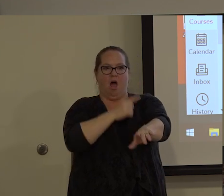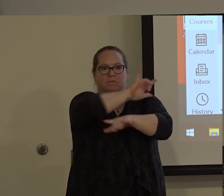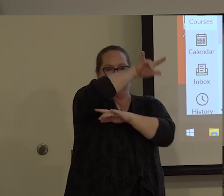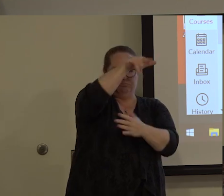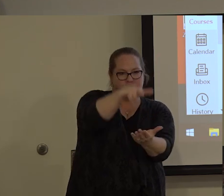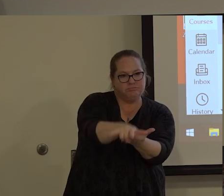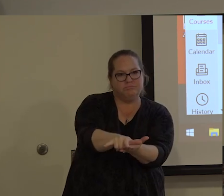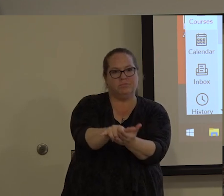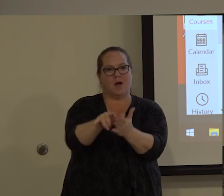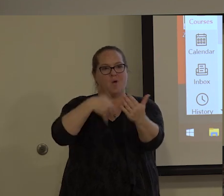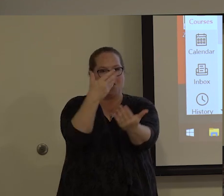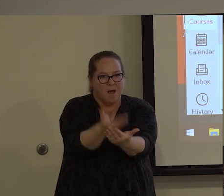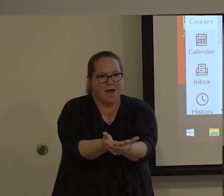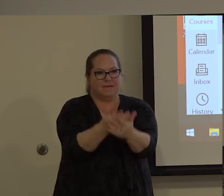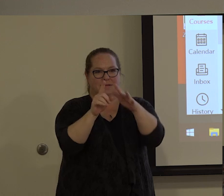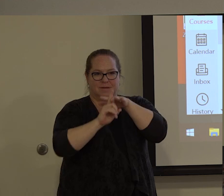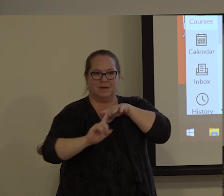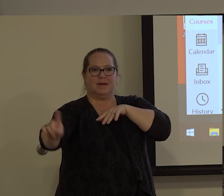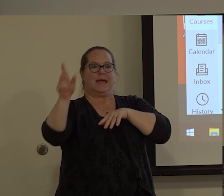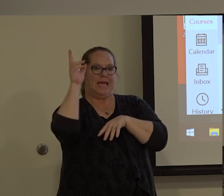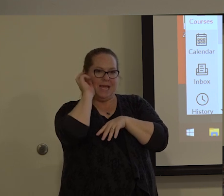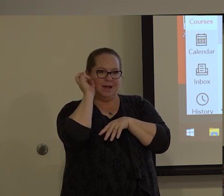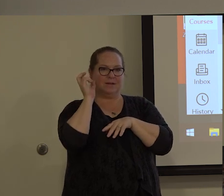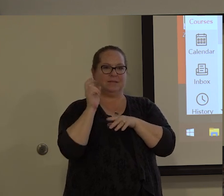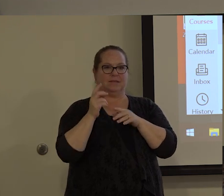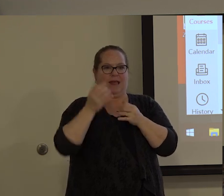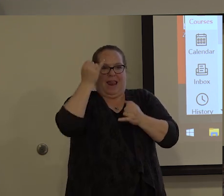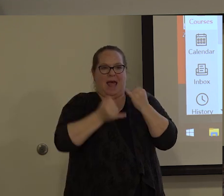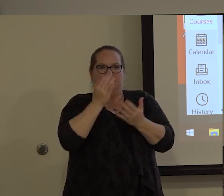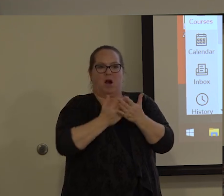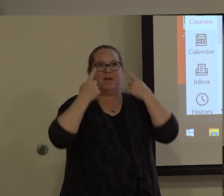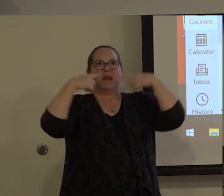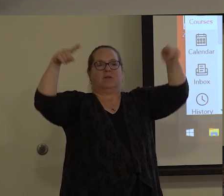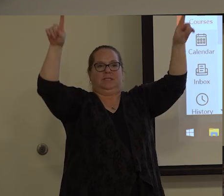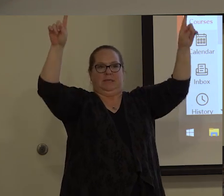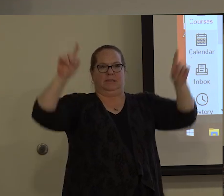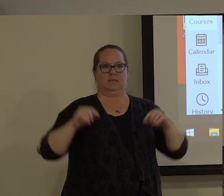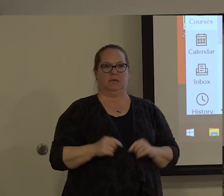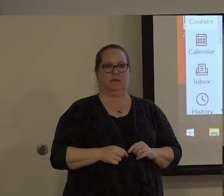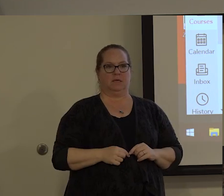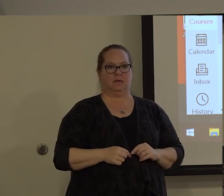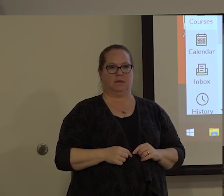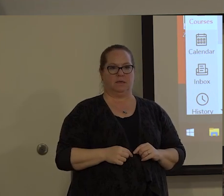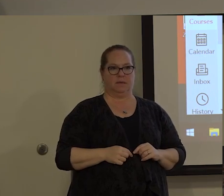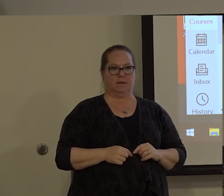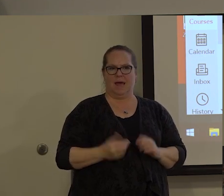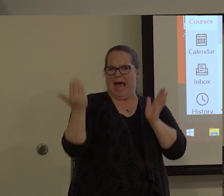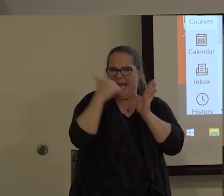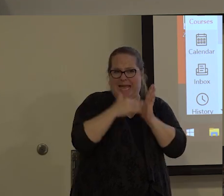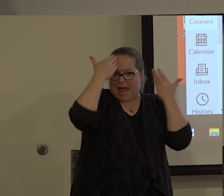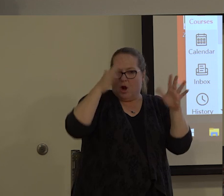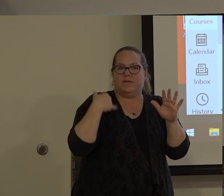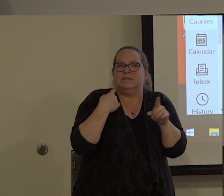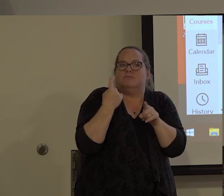finally lands at the Warsaw airport. As he exits, he hears the tail end of an announcement. Poziom 1. Again, I don't know